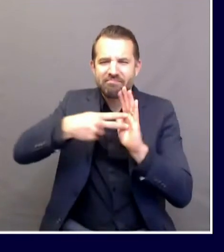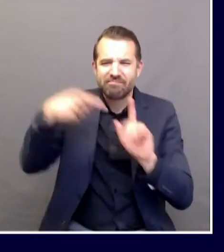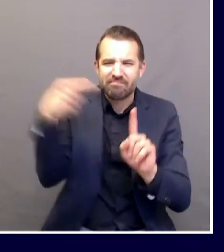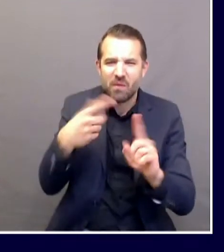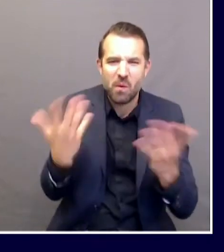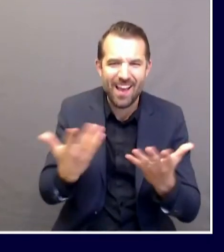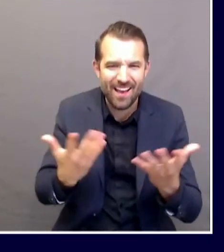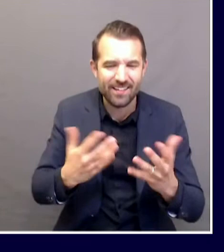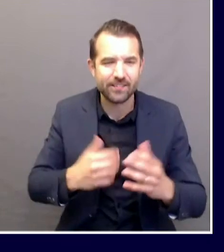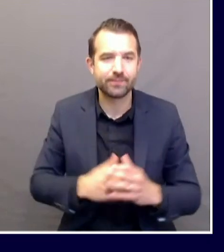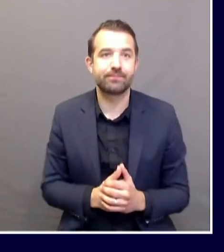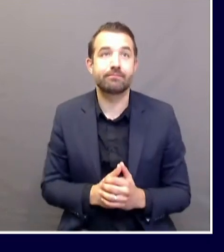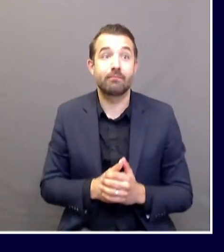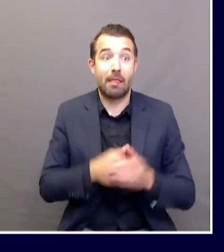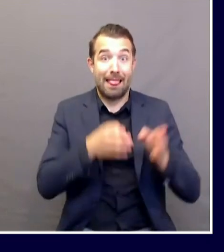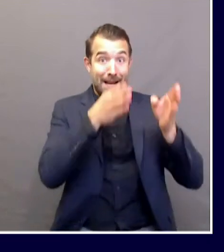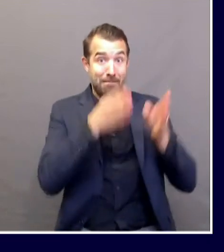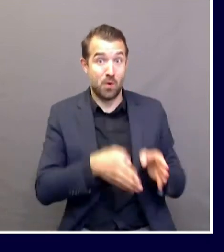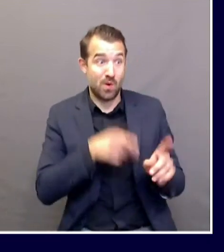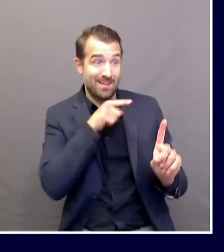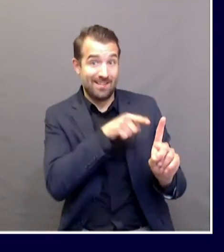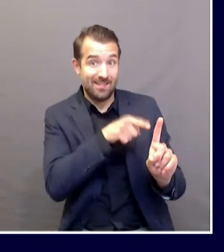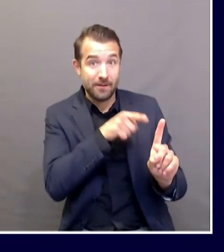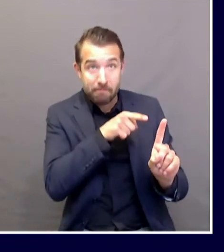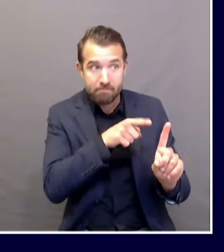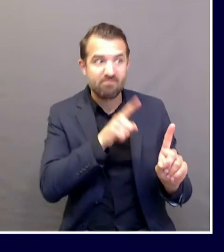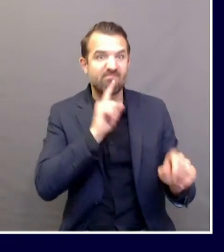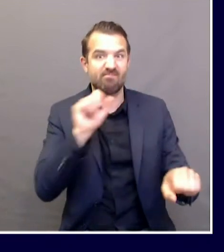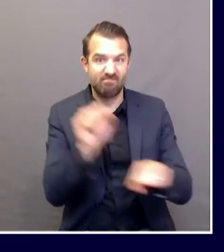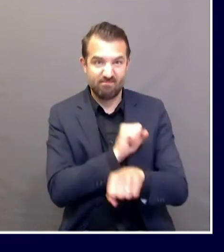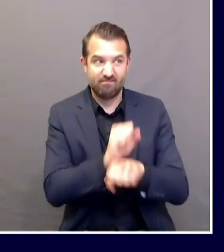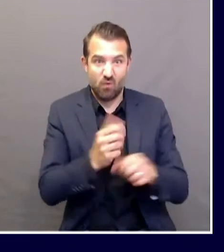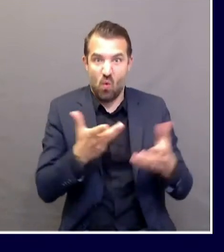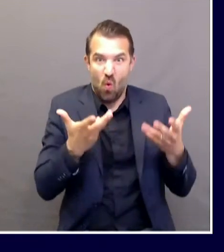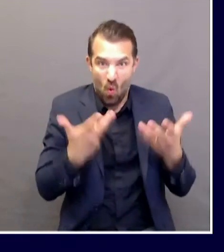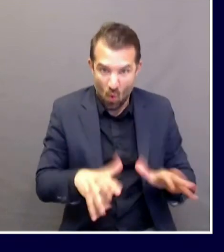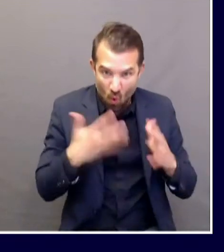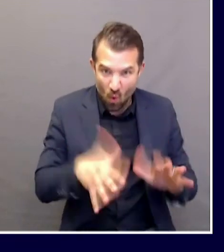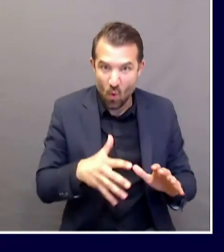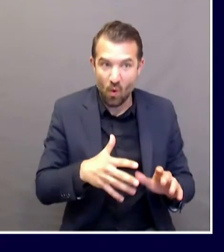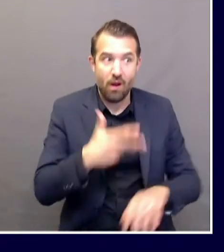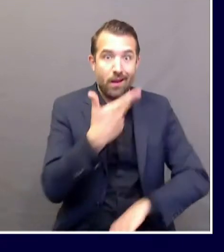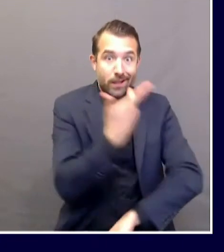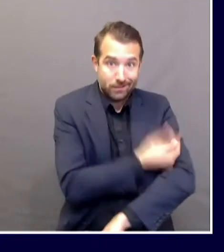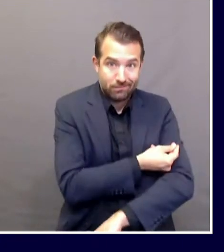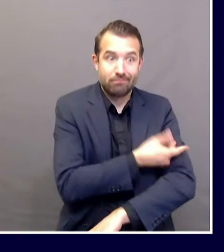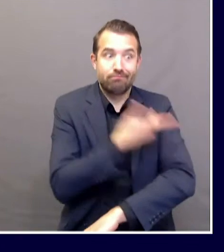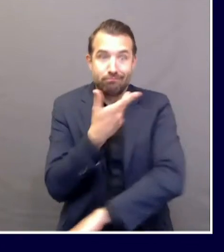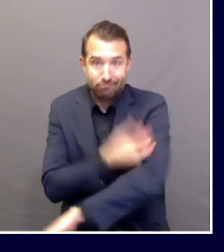been diagnosed with COVID-19 more than 14 days after